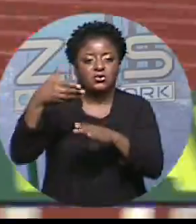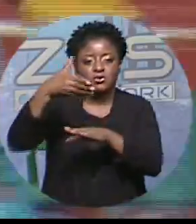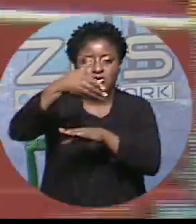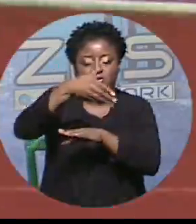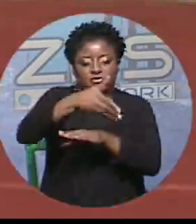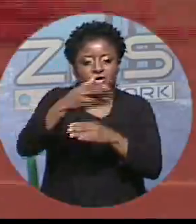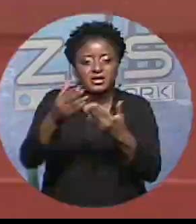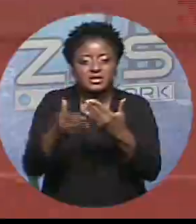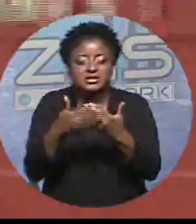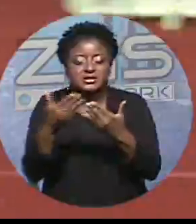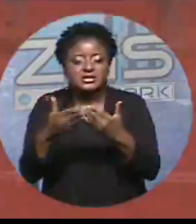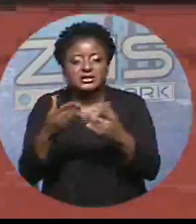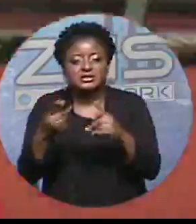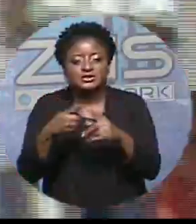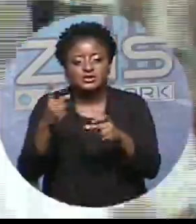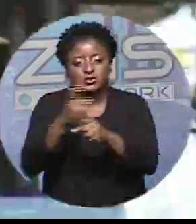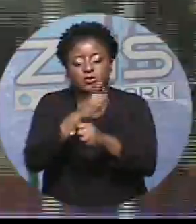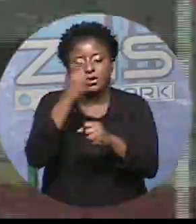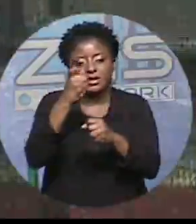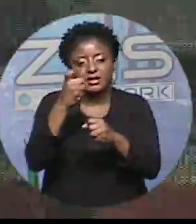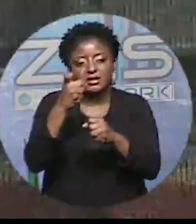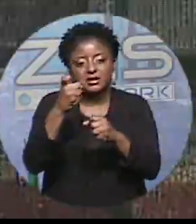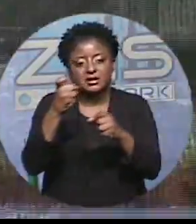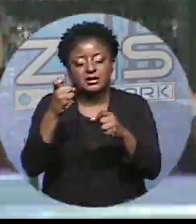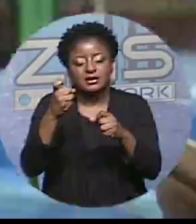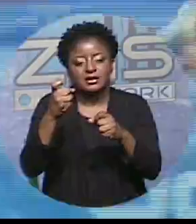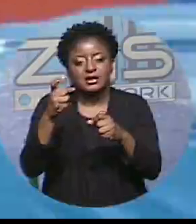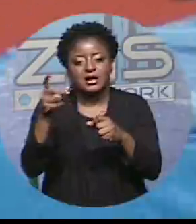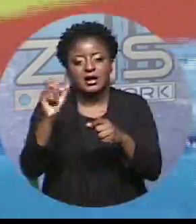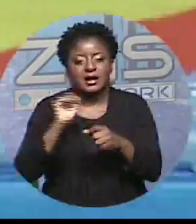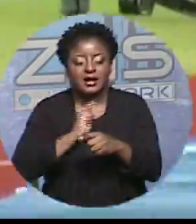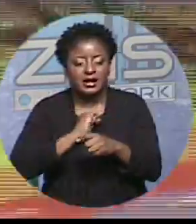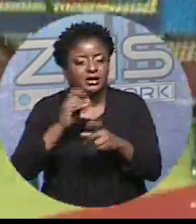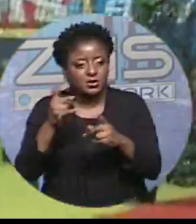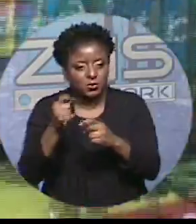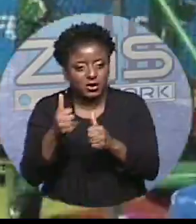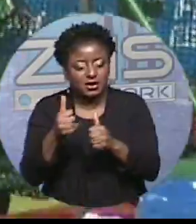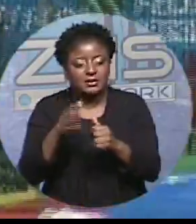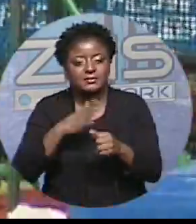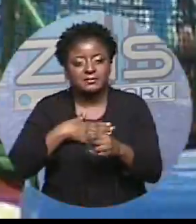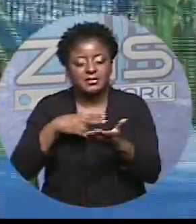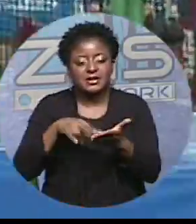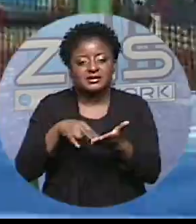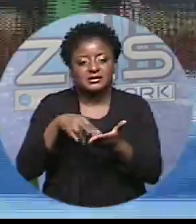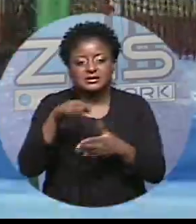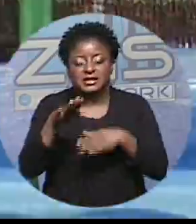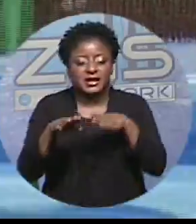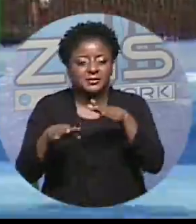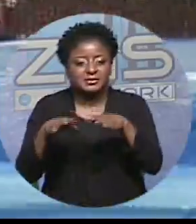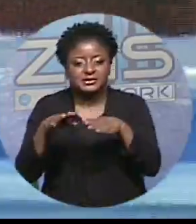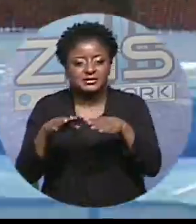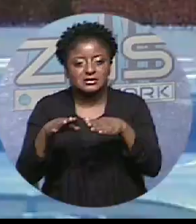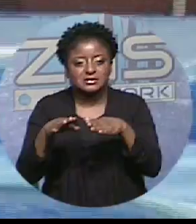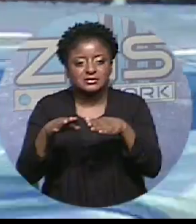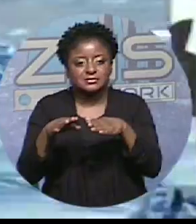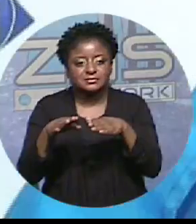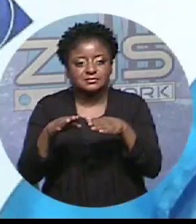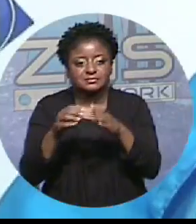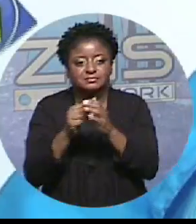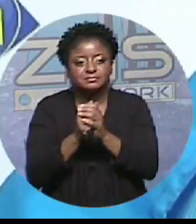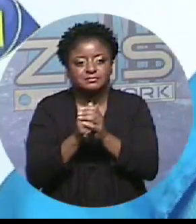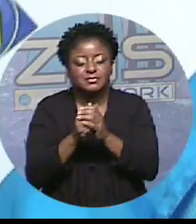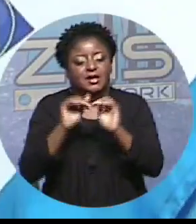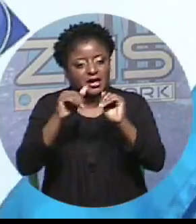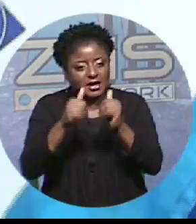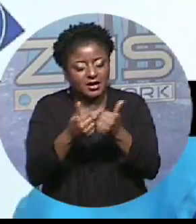I adjusted by just quickening my steps up and staying straight up instead of like leaning into the bar. And